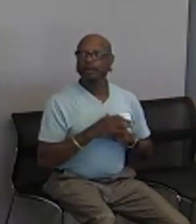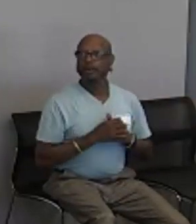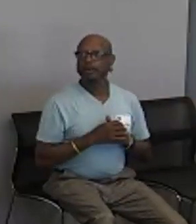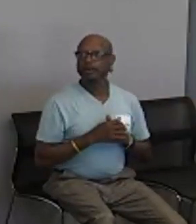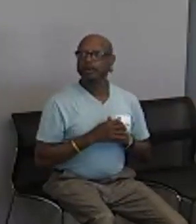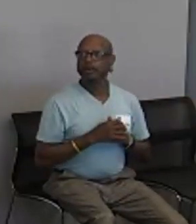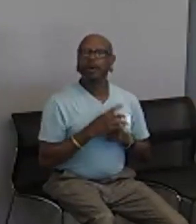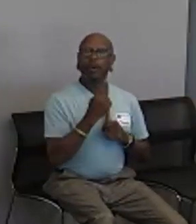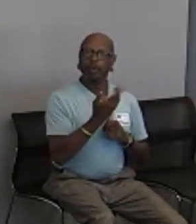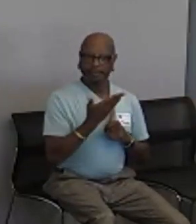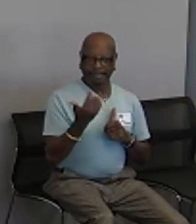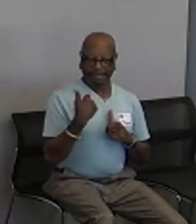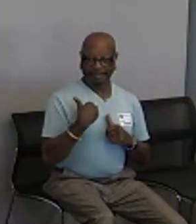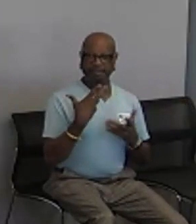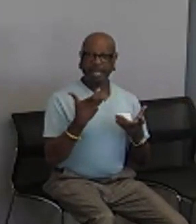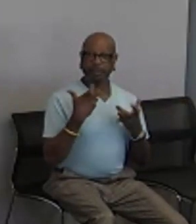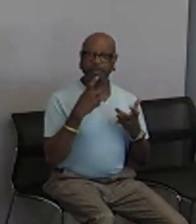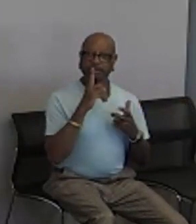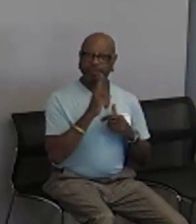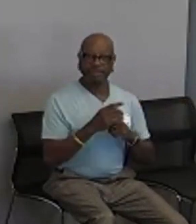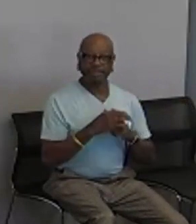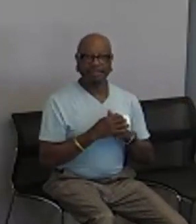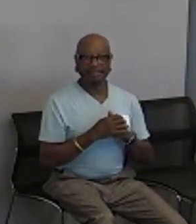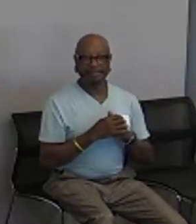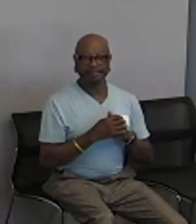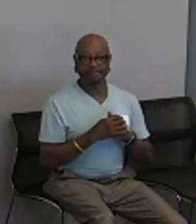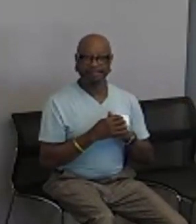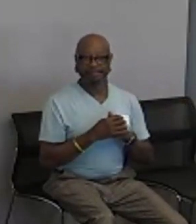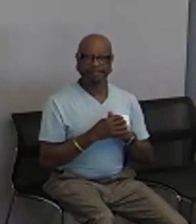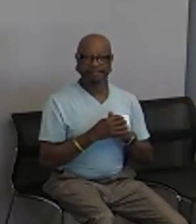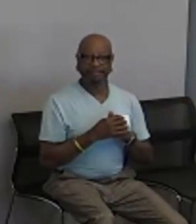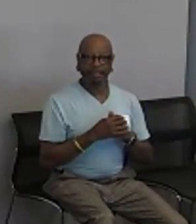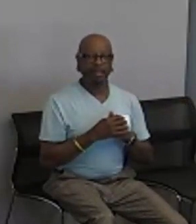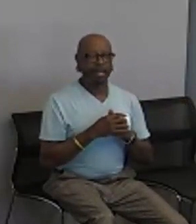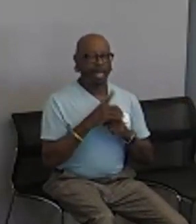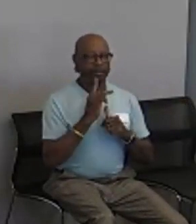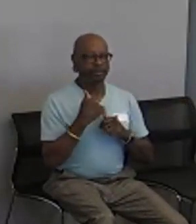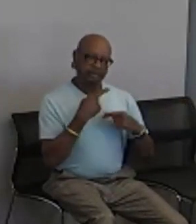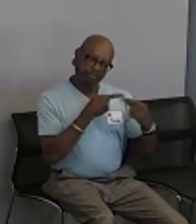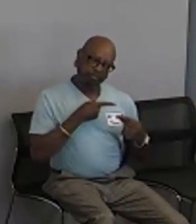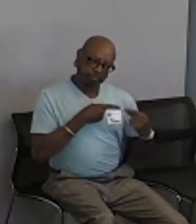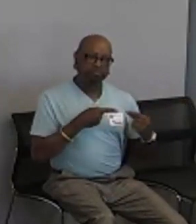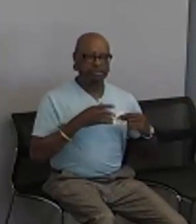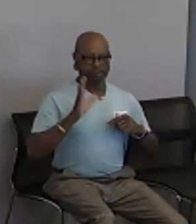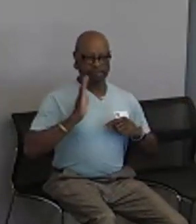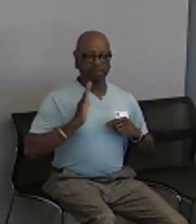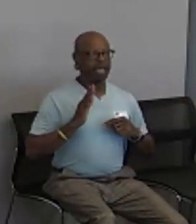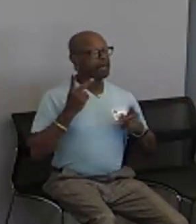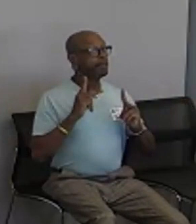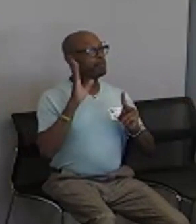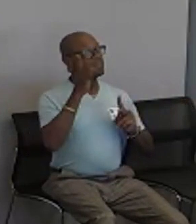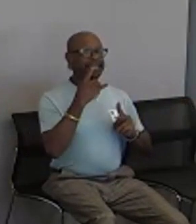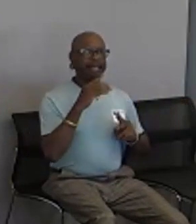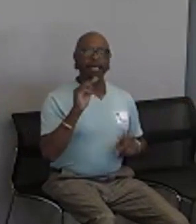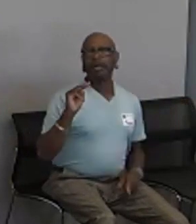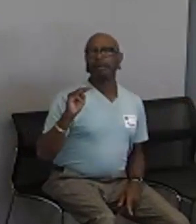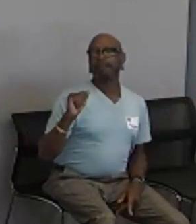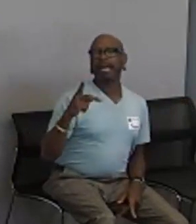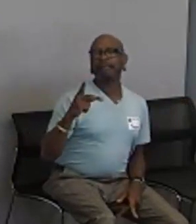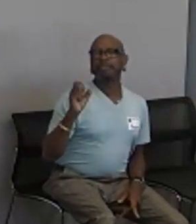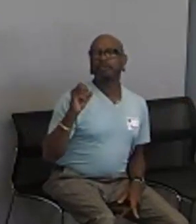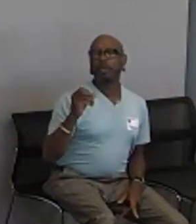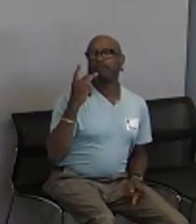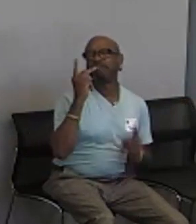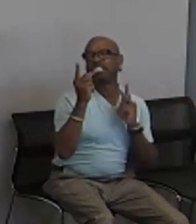one of the things that I want to that I was fighting at the beginning was people would say, oh, maps are so